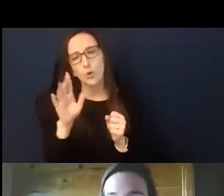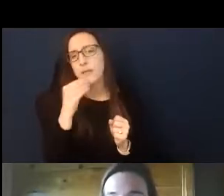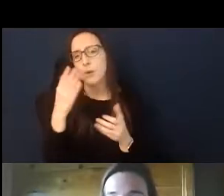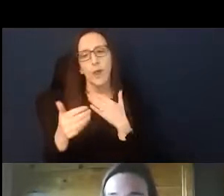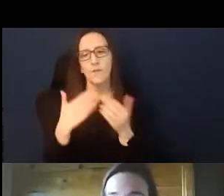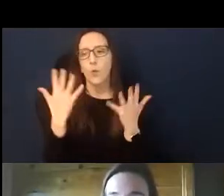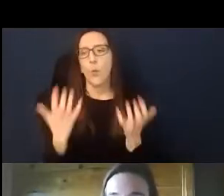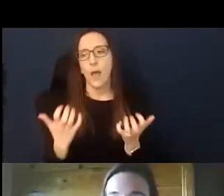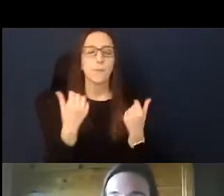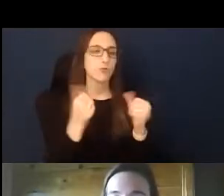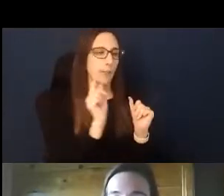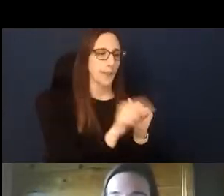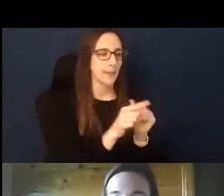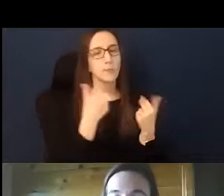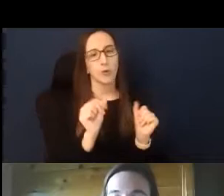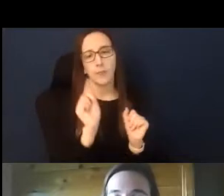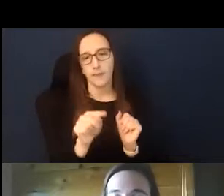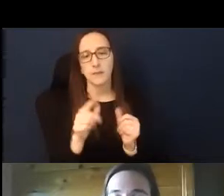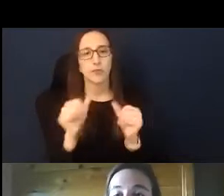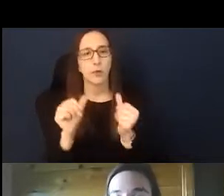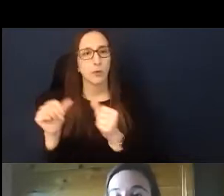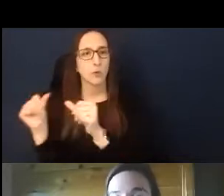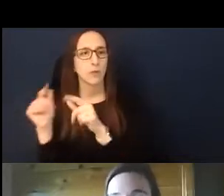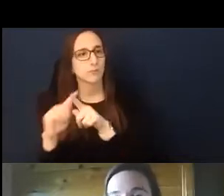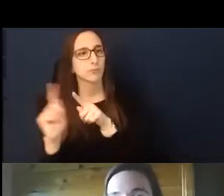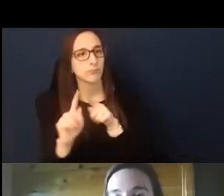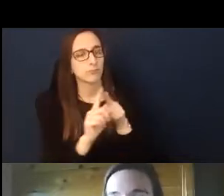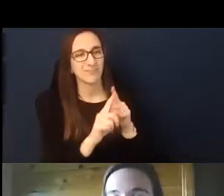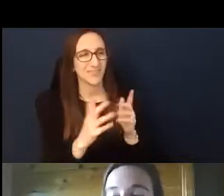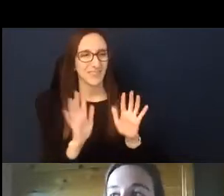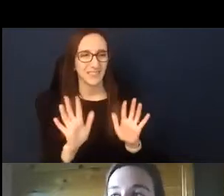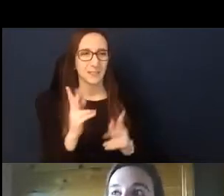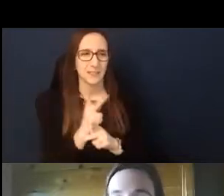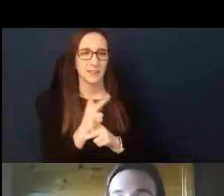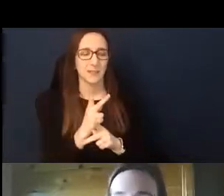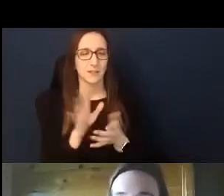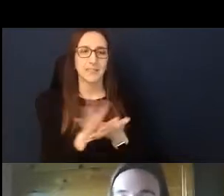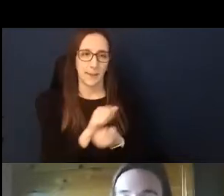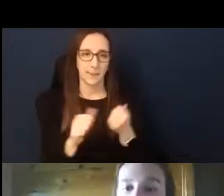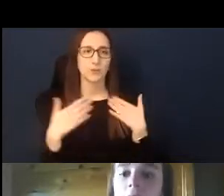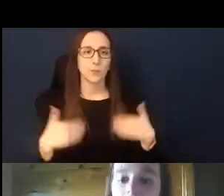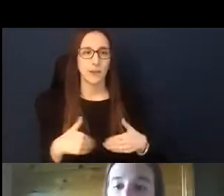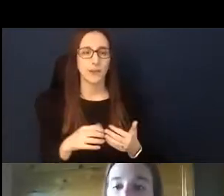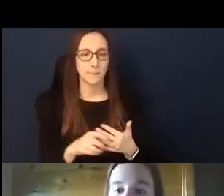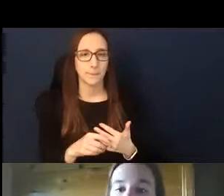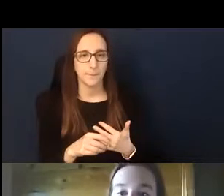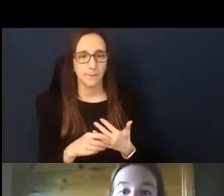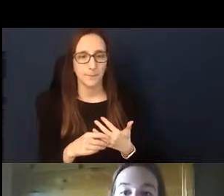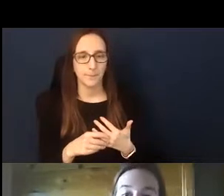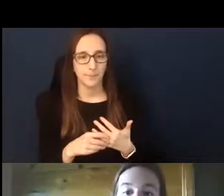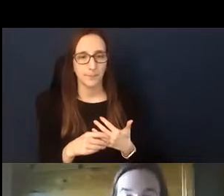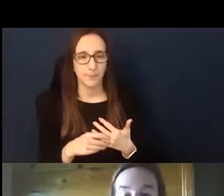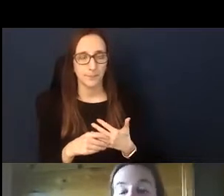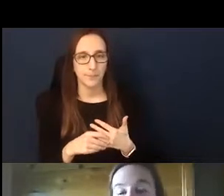want. I'm just going to try this diet and I'll try this diet and I'll have, this or that. Right. But a lot of damage can be done long